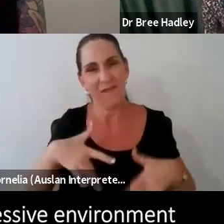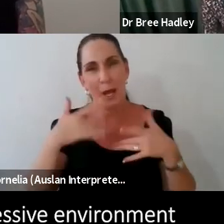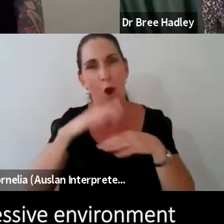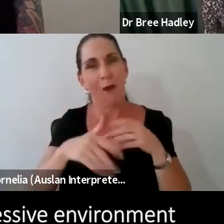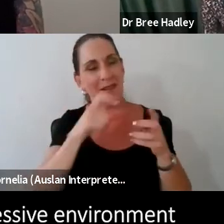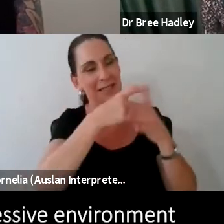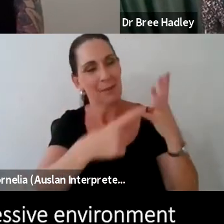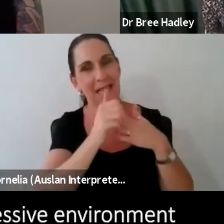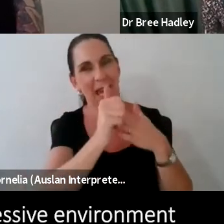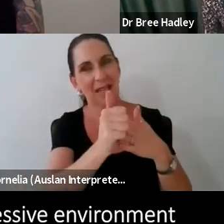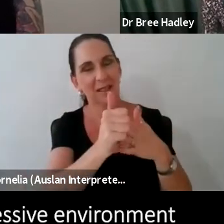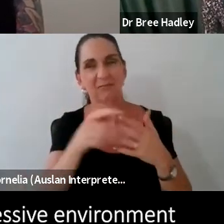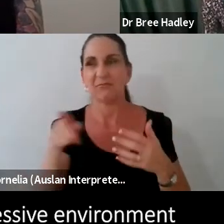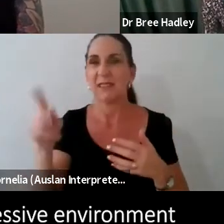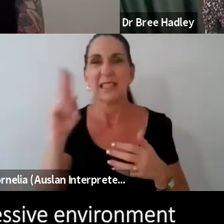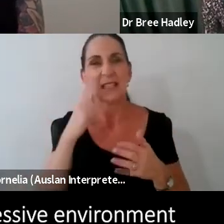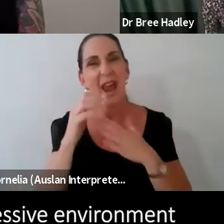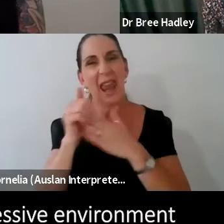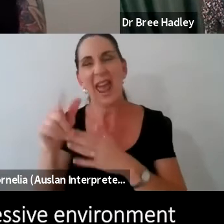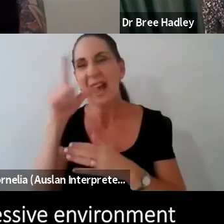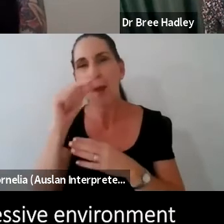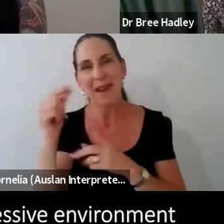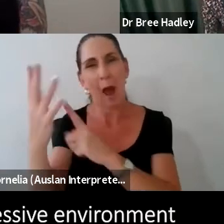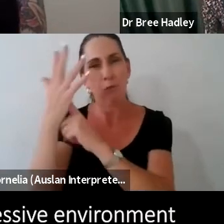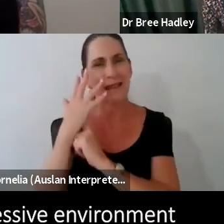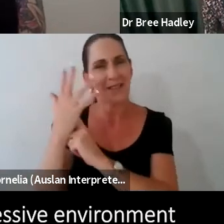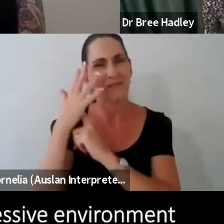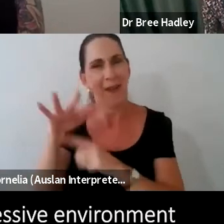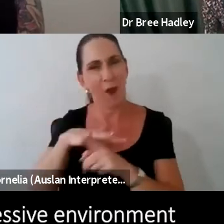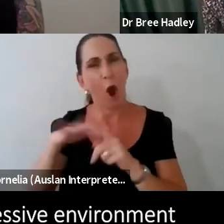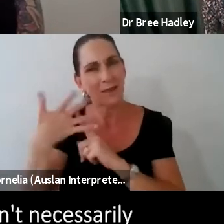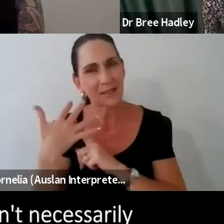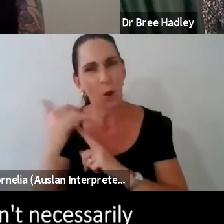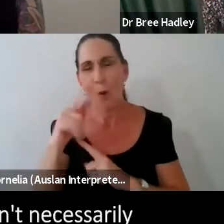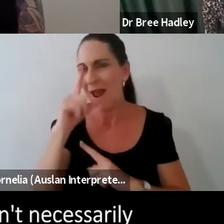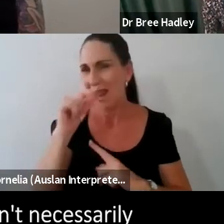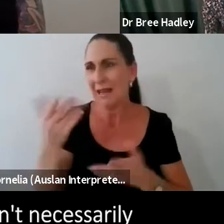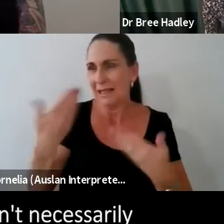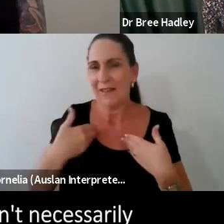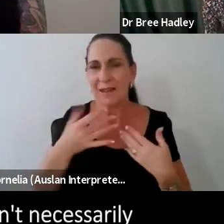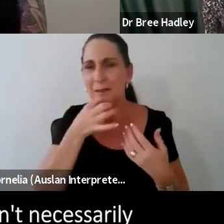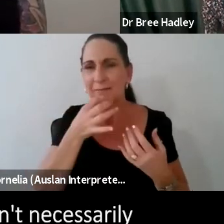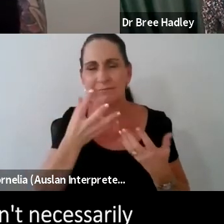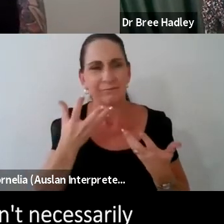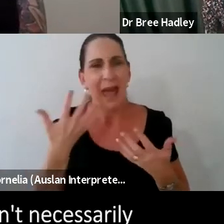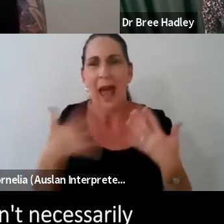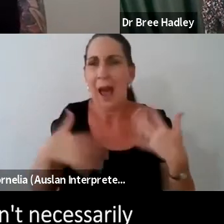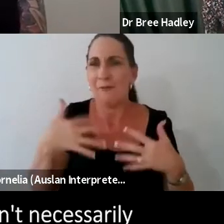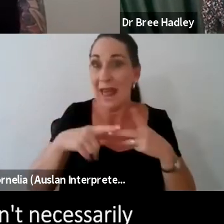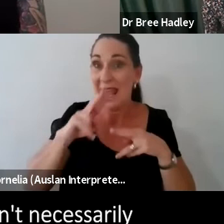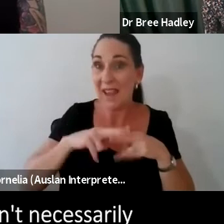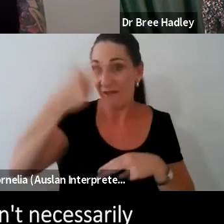be quite an oppressive environment still, or harmful if the leaders aren't